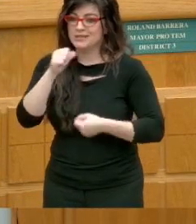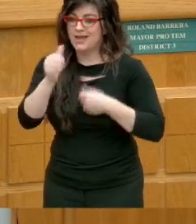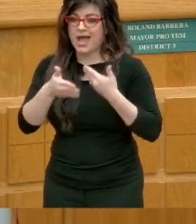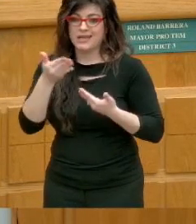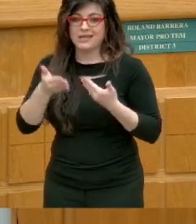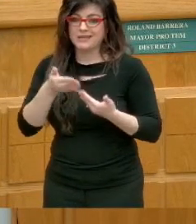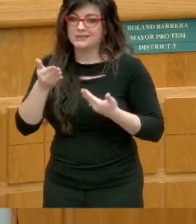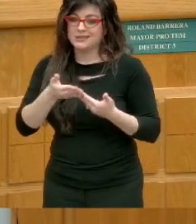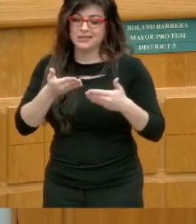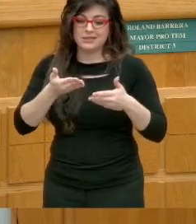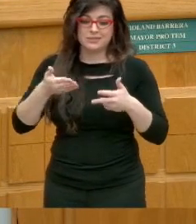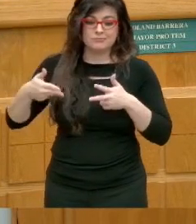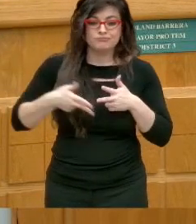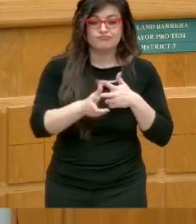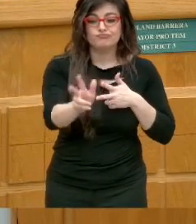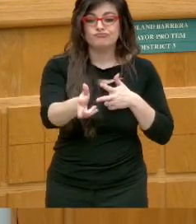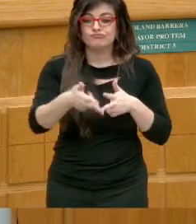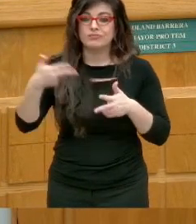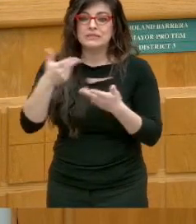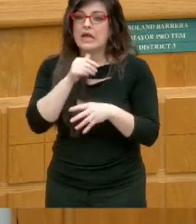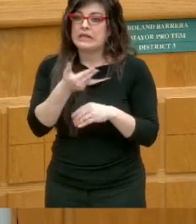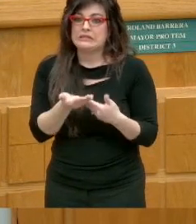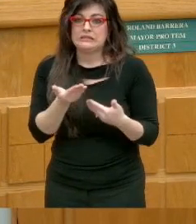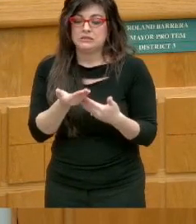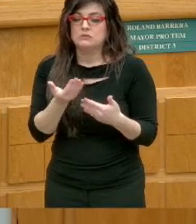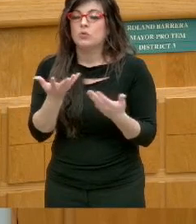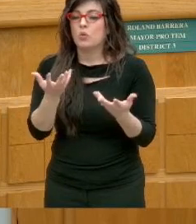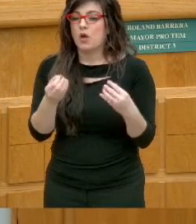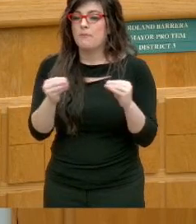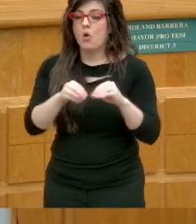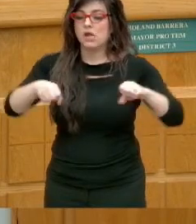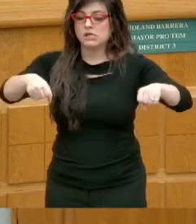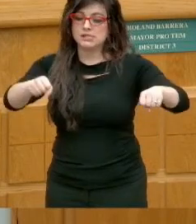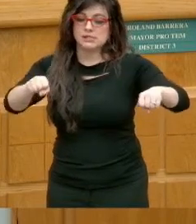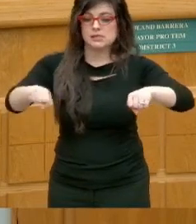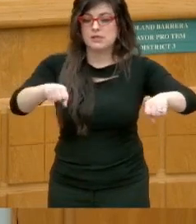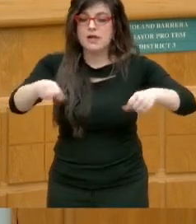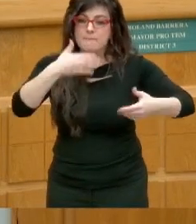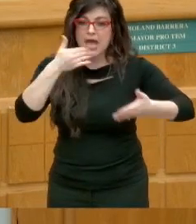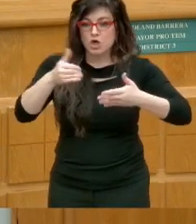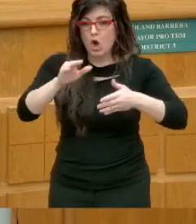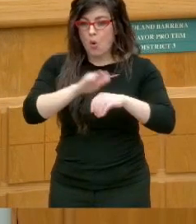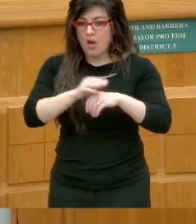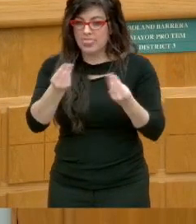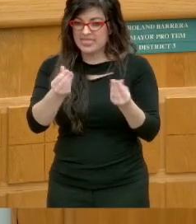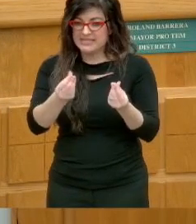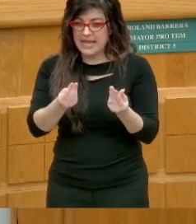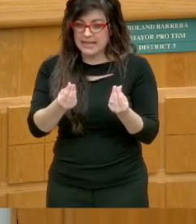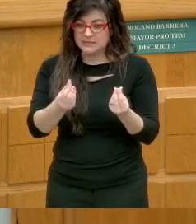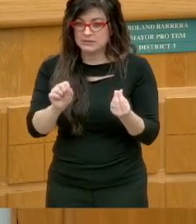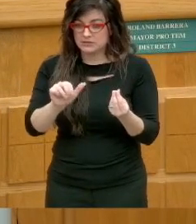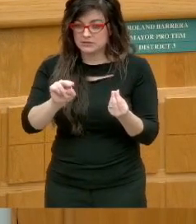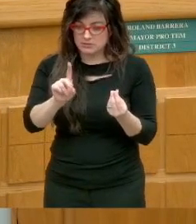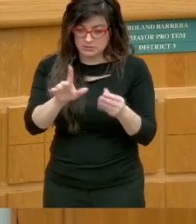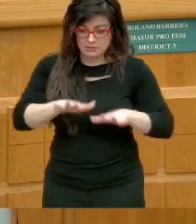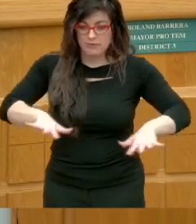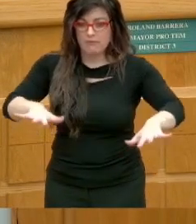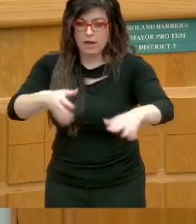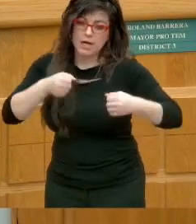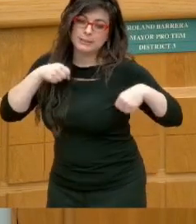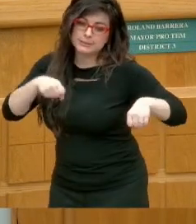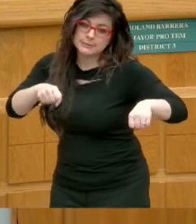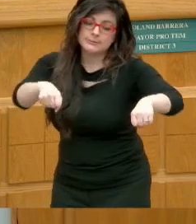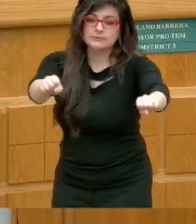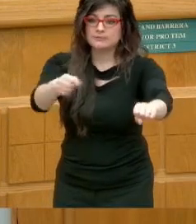out of the traffic on the weekend. And I also think that we need a chance to let people know what we expect of